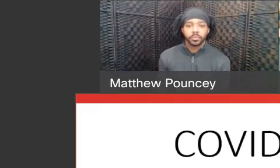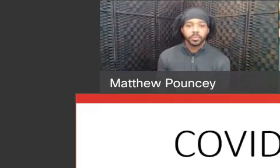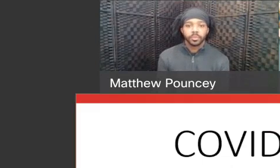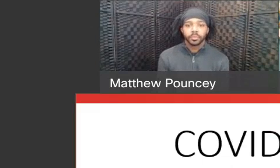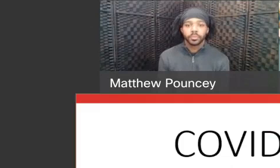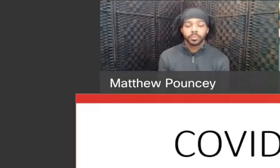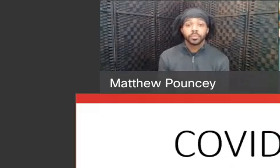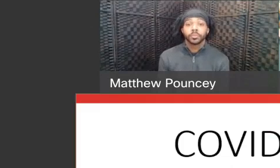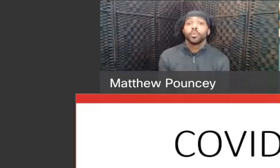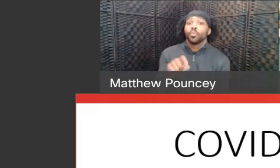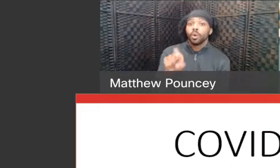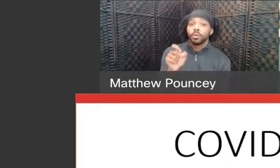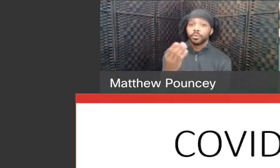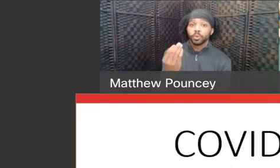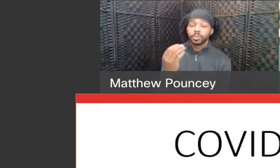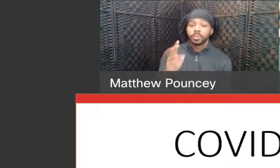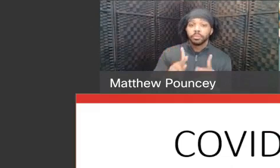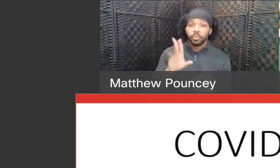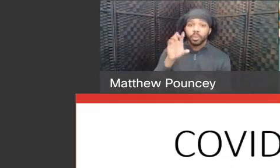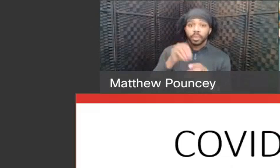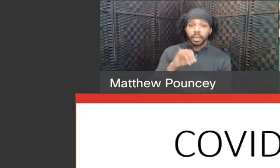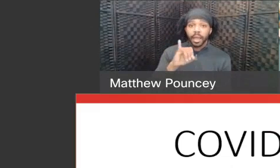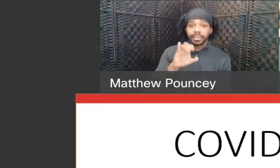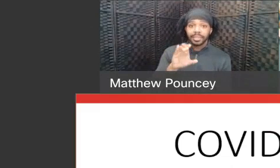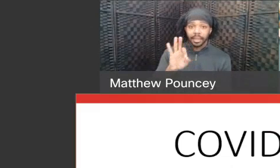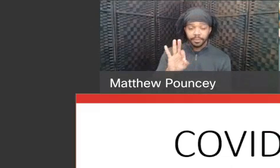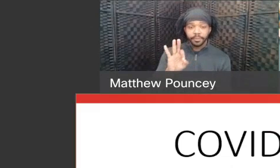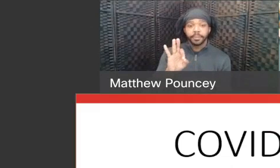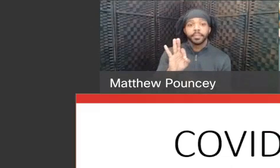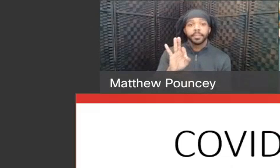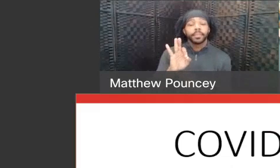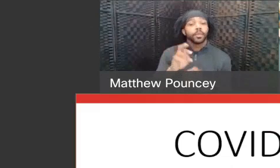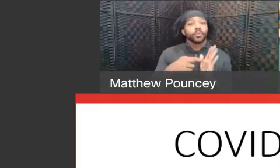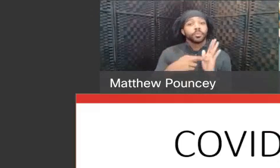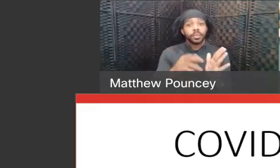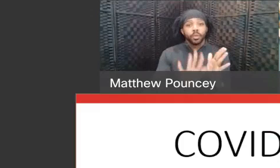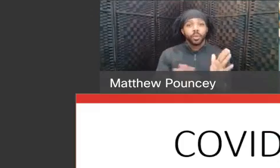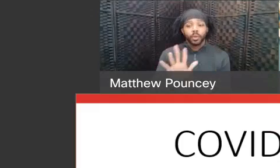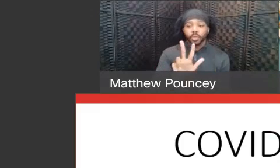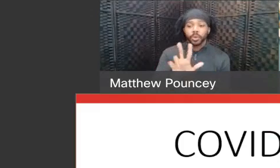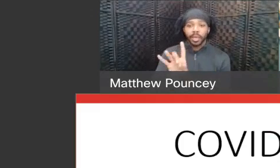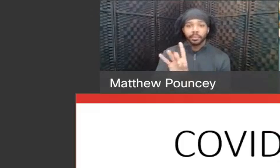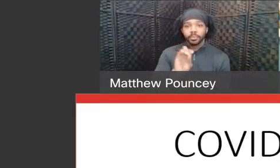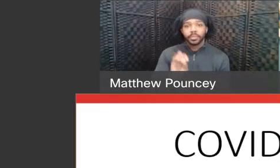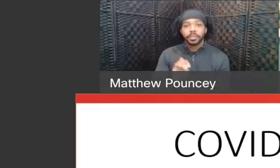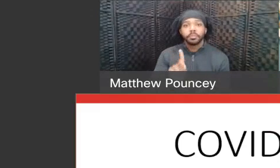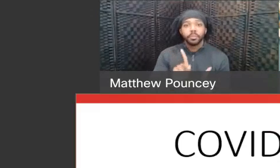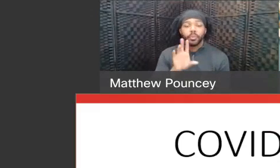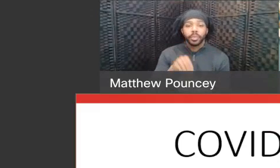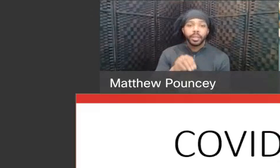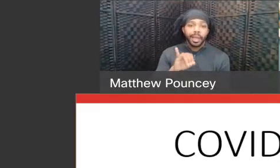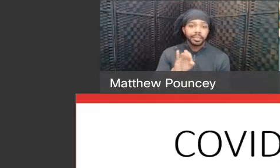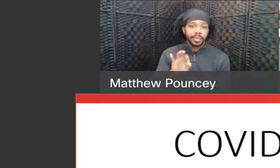So the 114 people in ICFs represent about 38% of people in ICFs